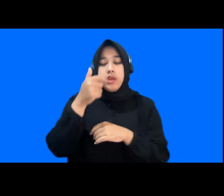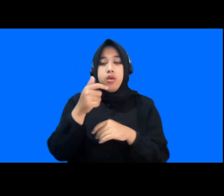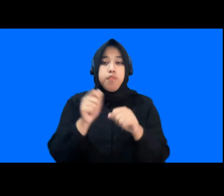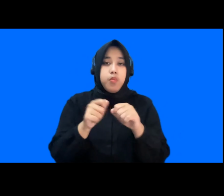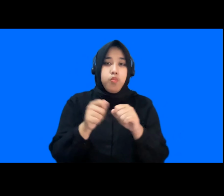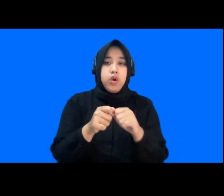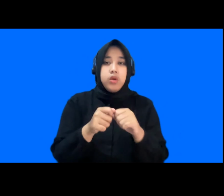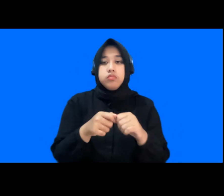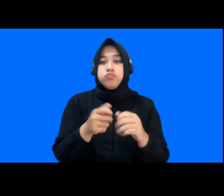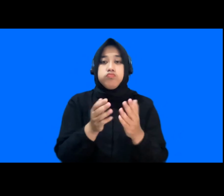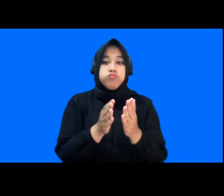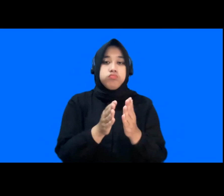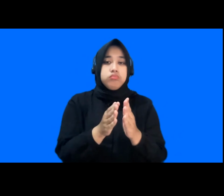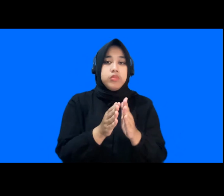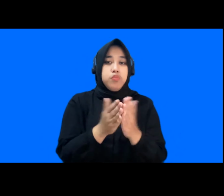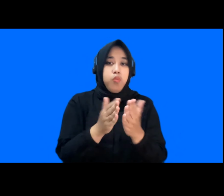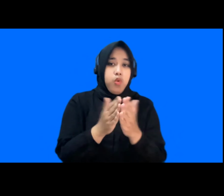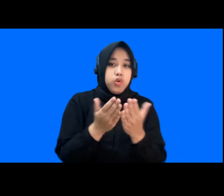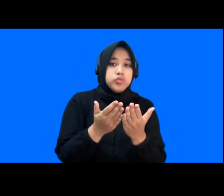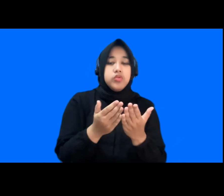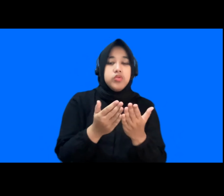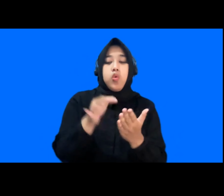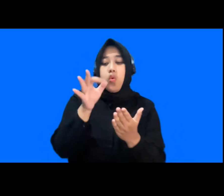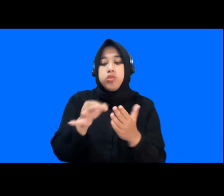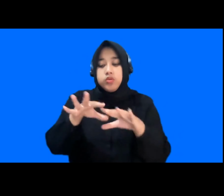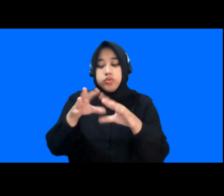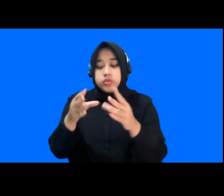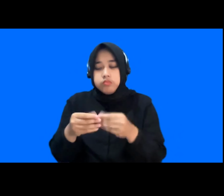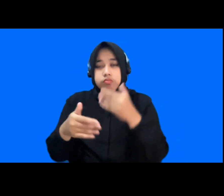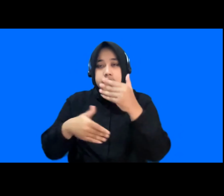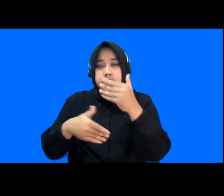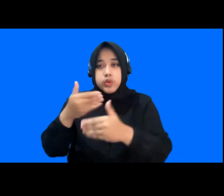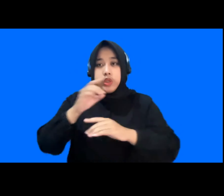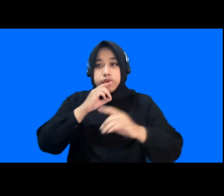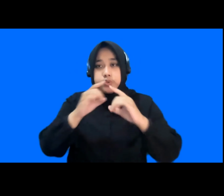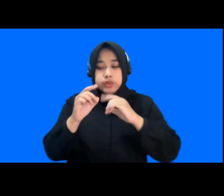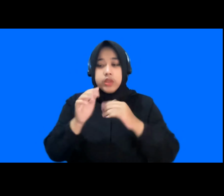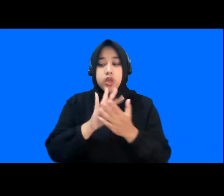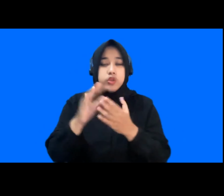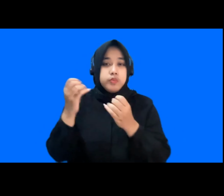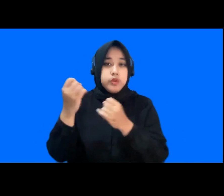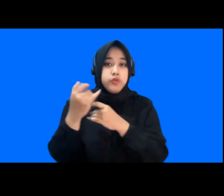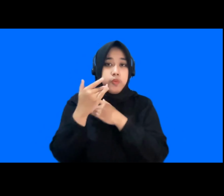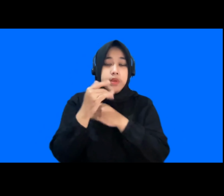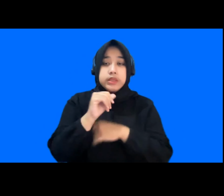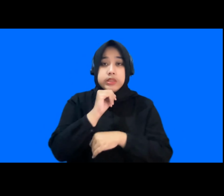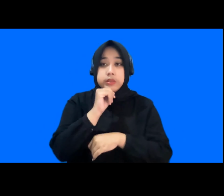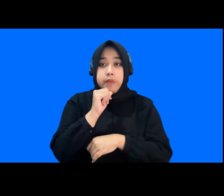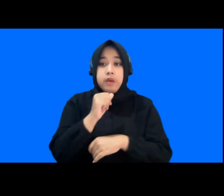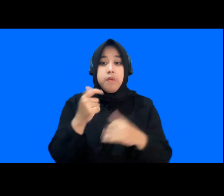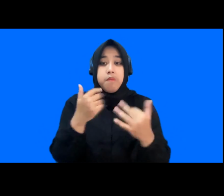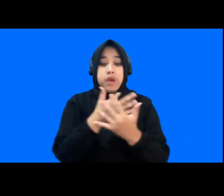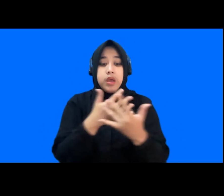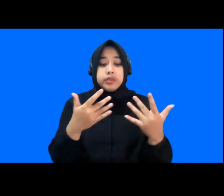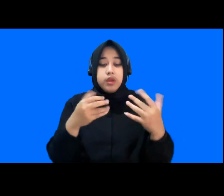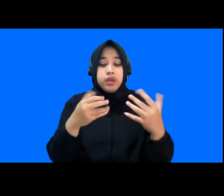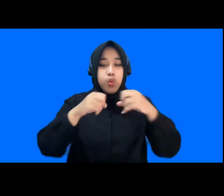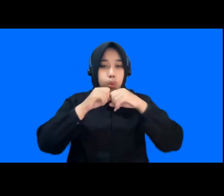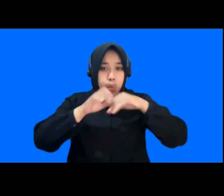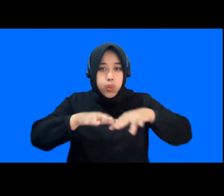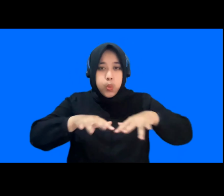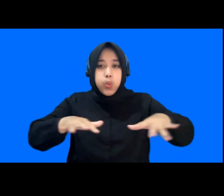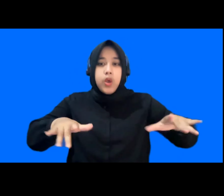we've had in those dialogues to a larger audience and to create awareness on the essential elements for building safe, livable,